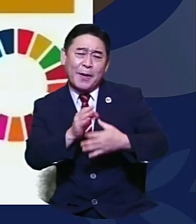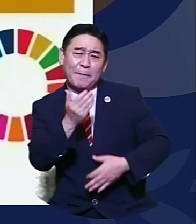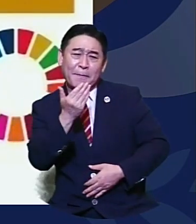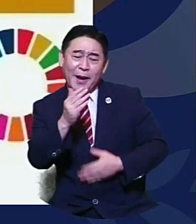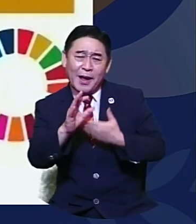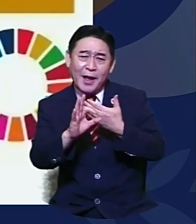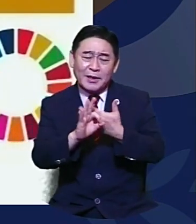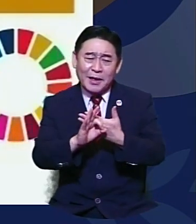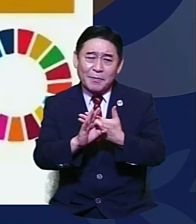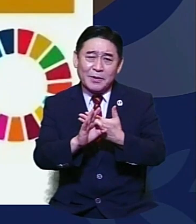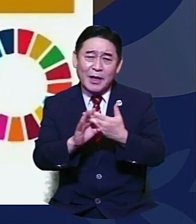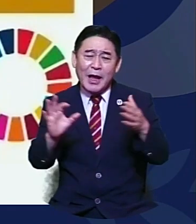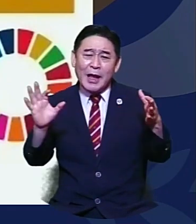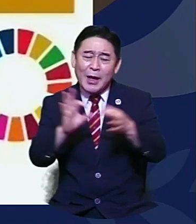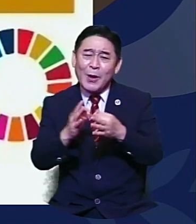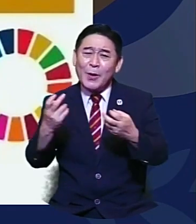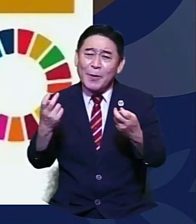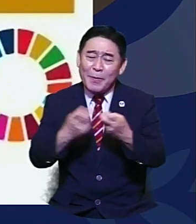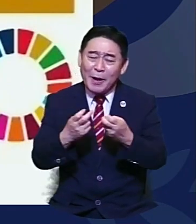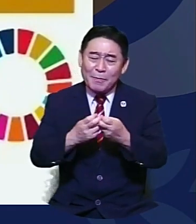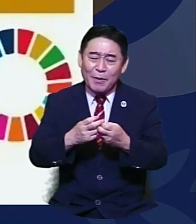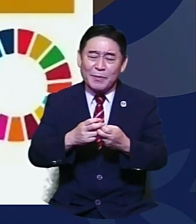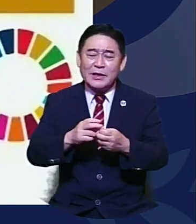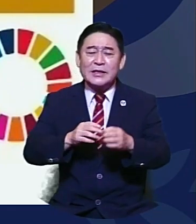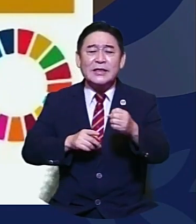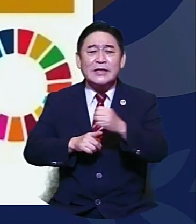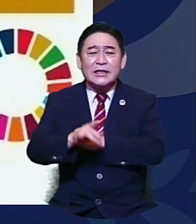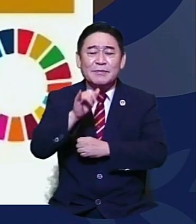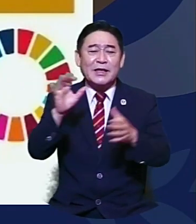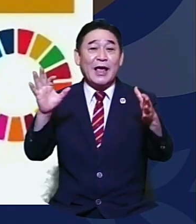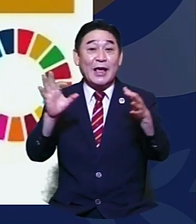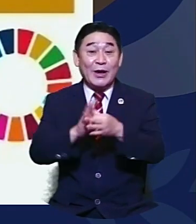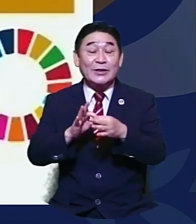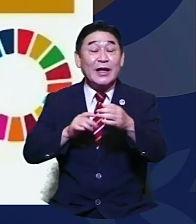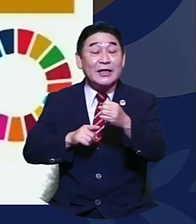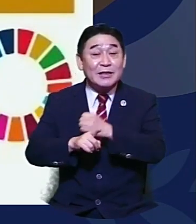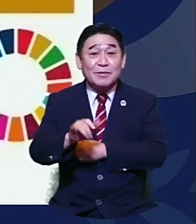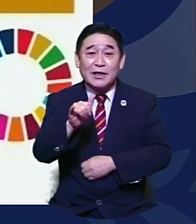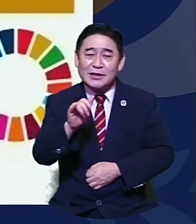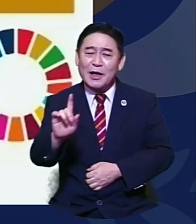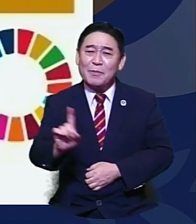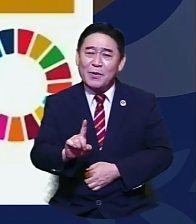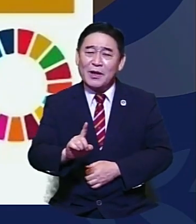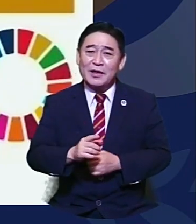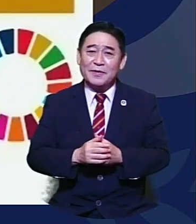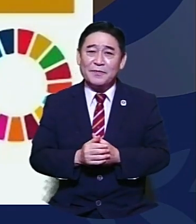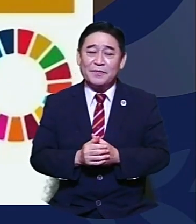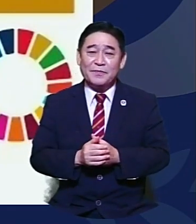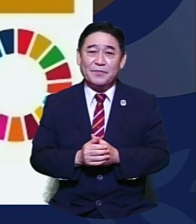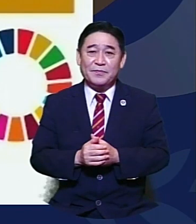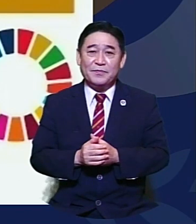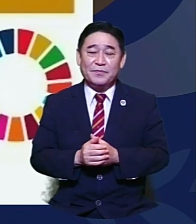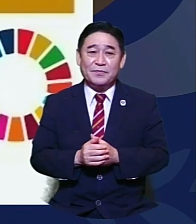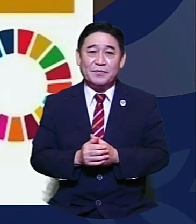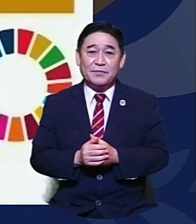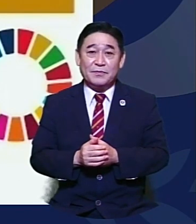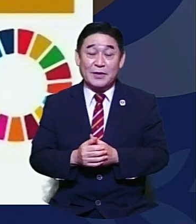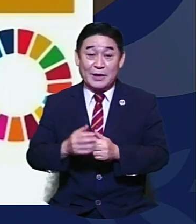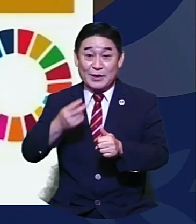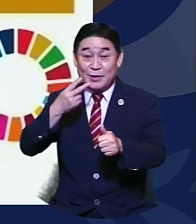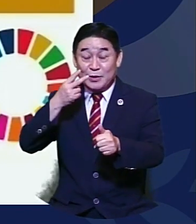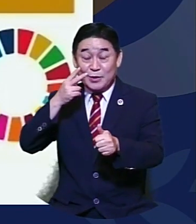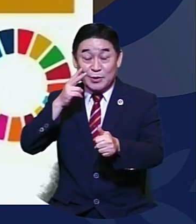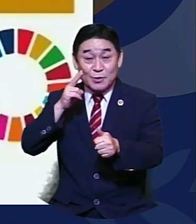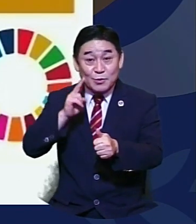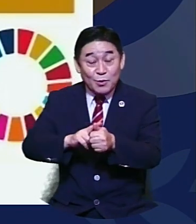meaningfully connected. And coming back to Dr. Song's points, which I agree with, part of the challenge is defining what those